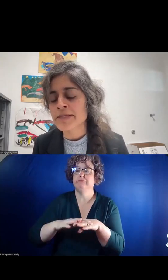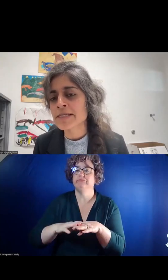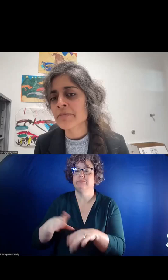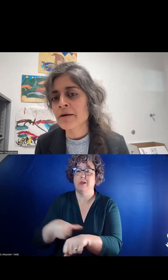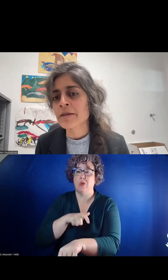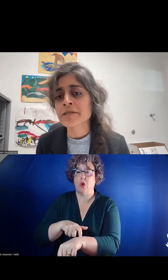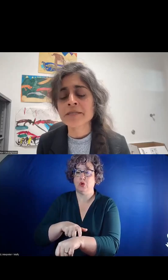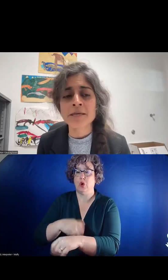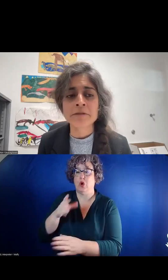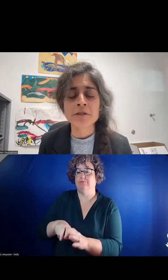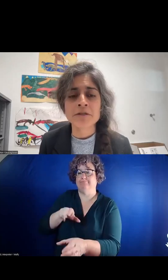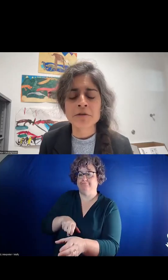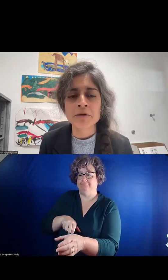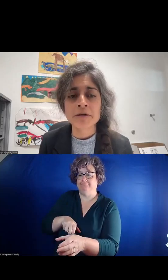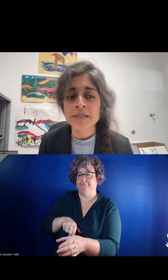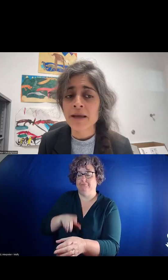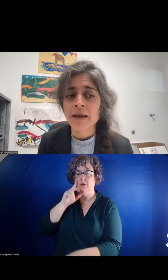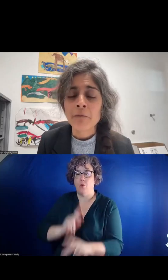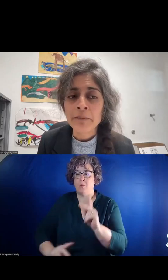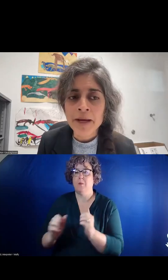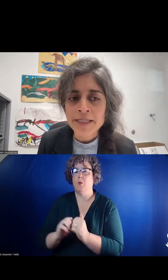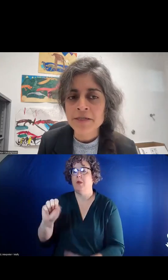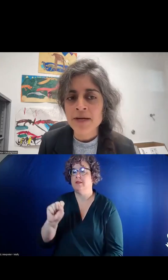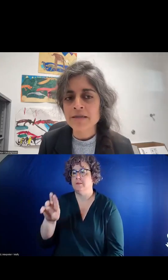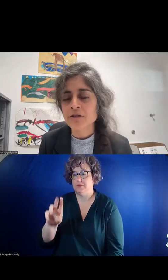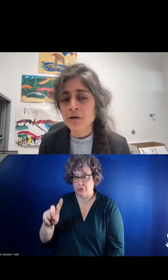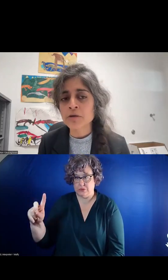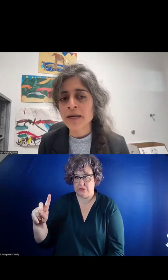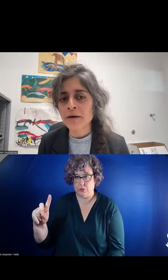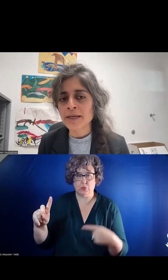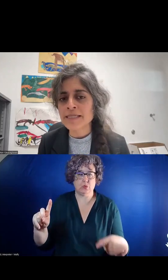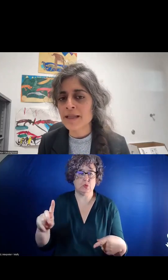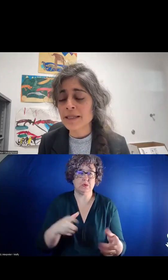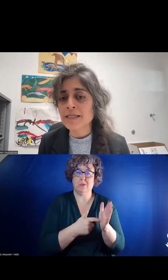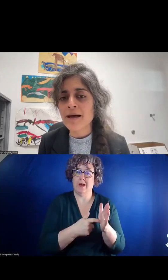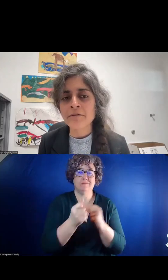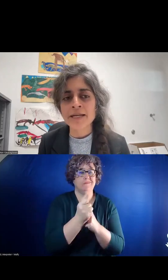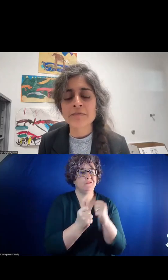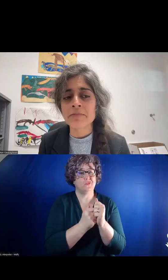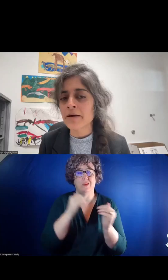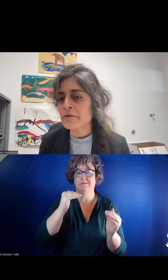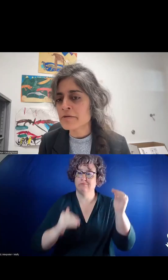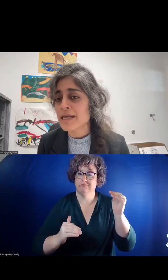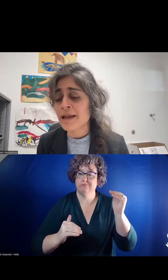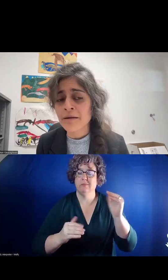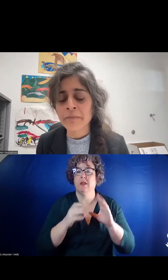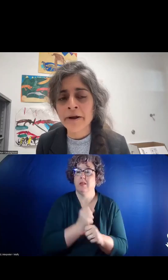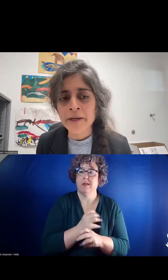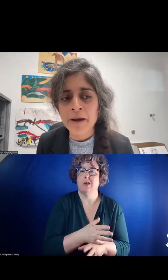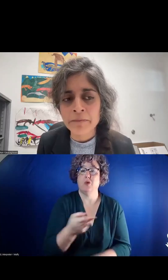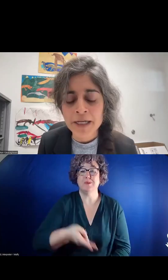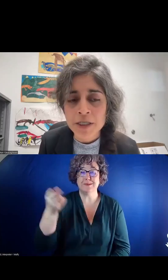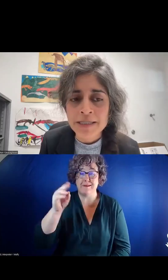long-term abstinence among those with substance use disorders. We must address the structural inequities that lead to high rates of tobacco use in